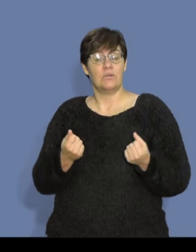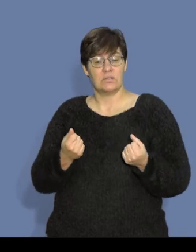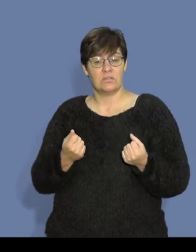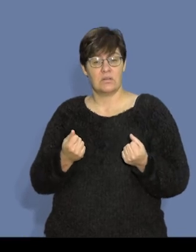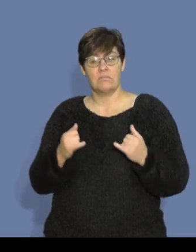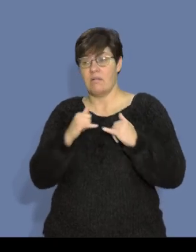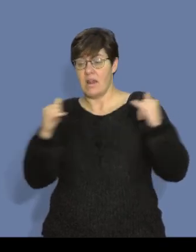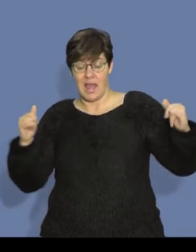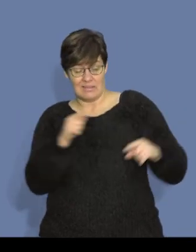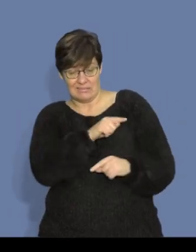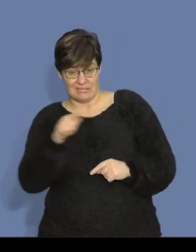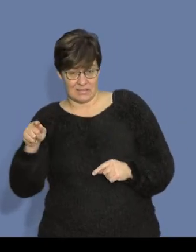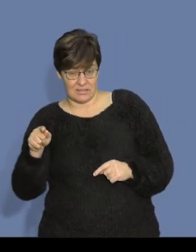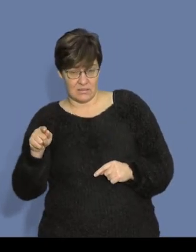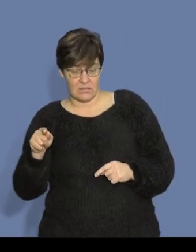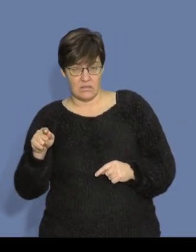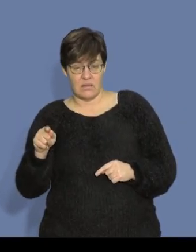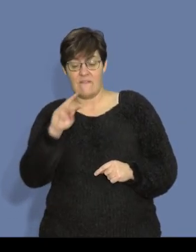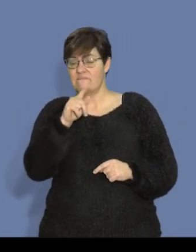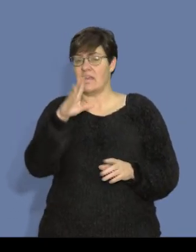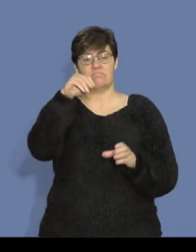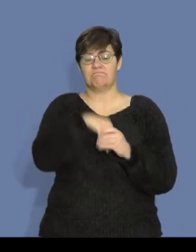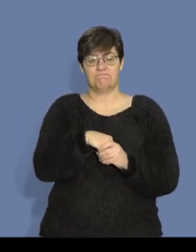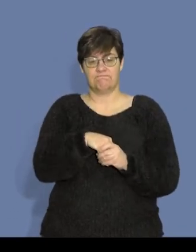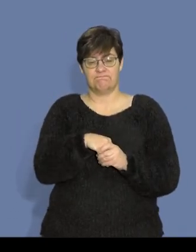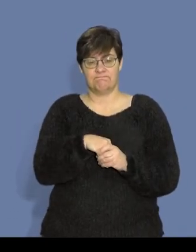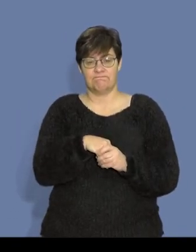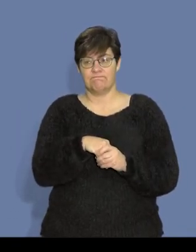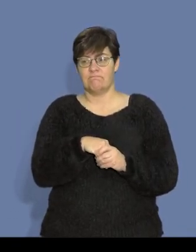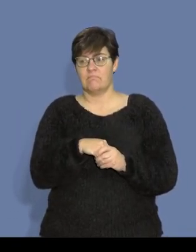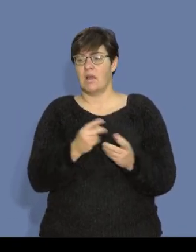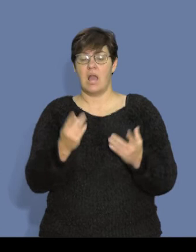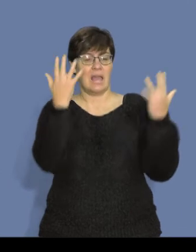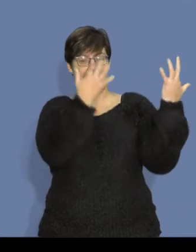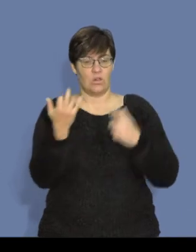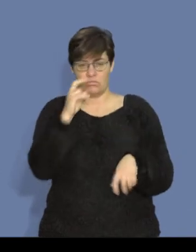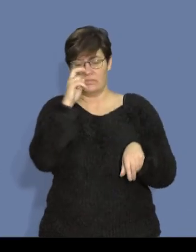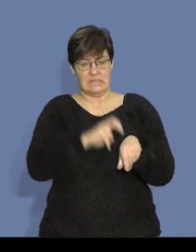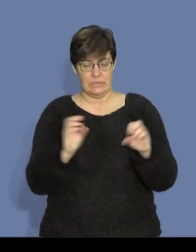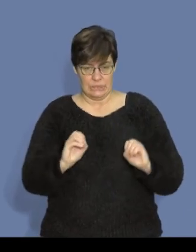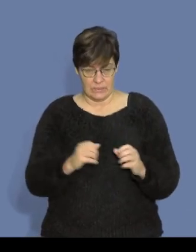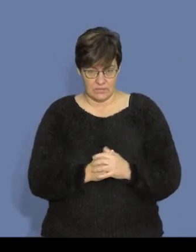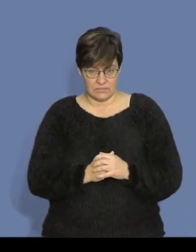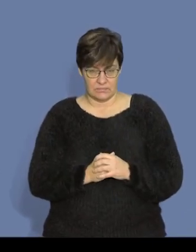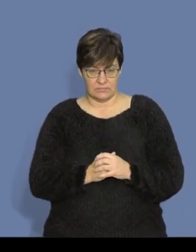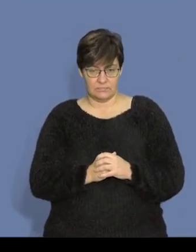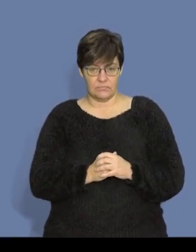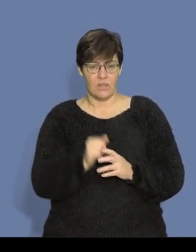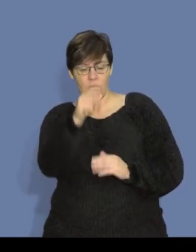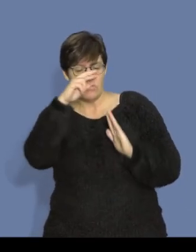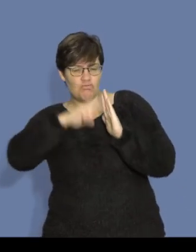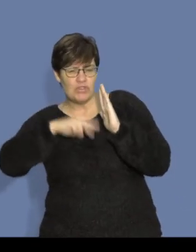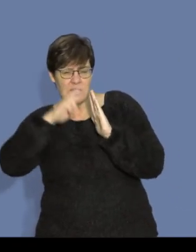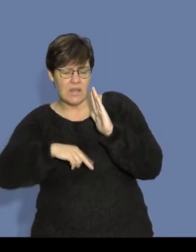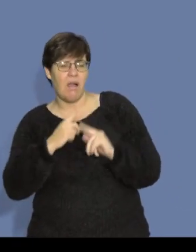amounts here, I'm going to draw a line here indicating that there's no VAT necessary and no calculations necessary. So you need